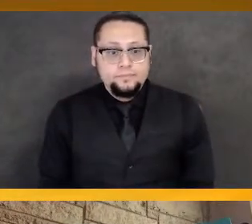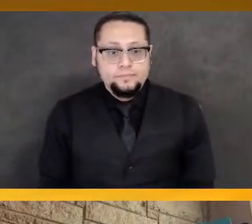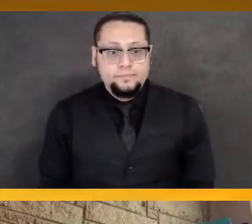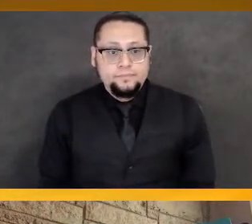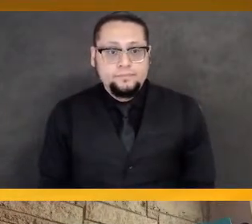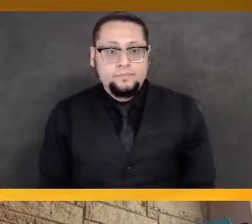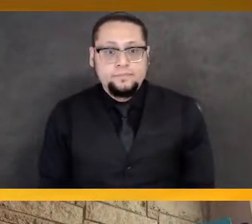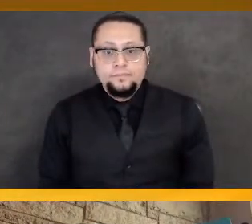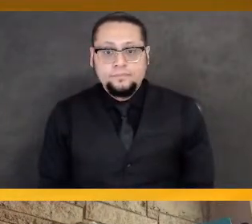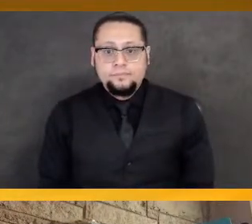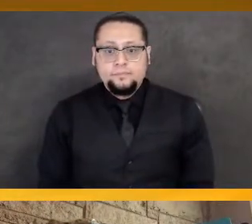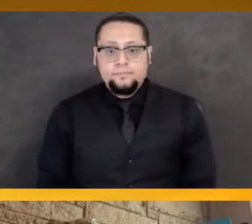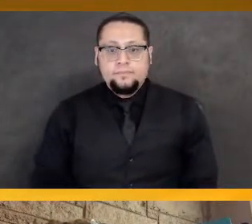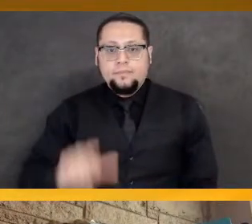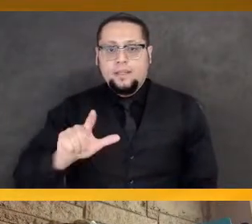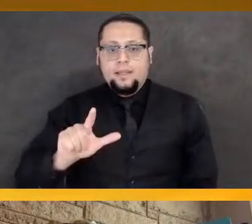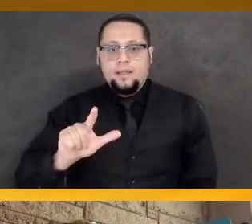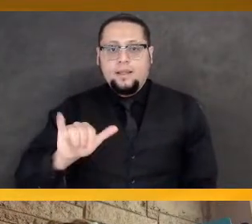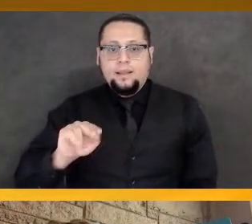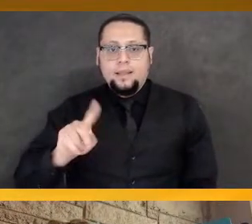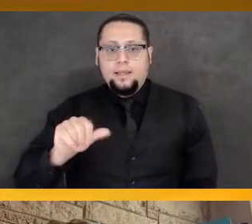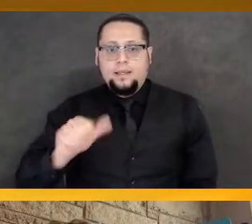I think that's an interesting question.